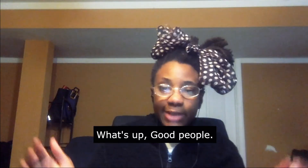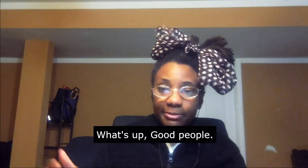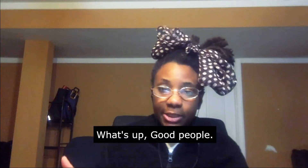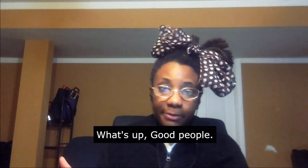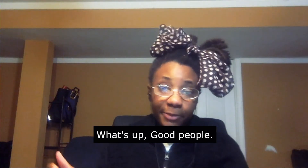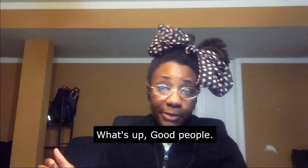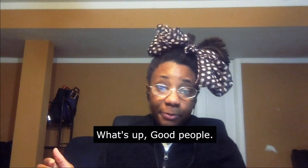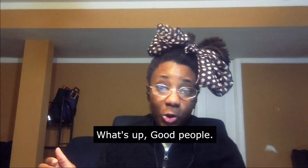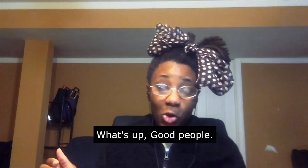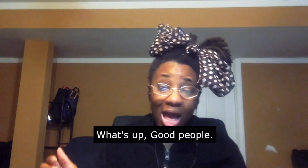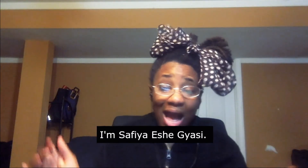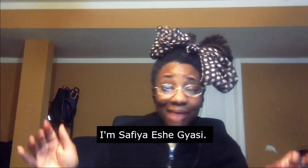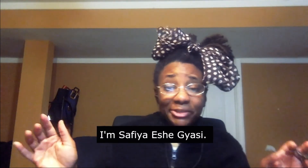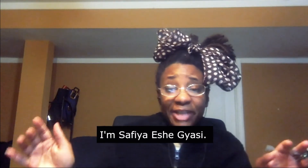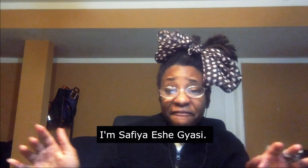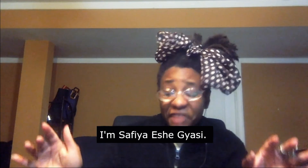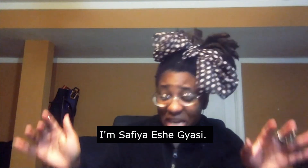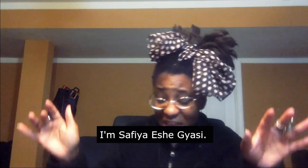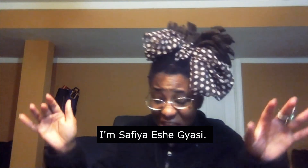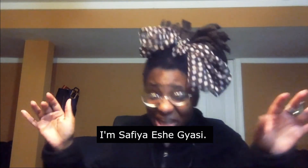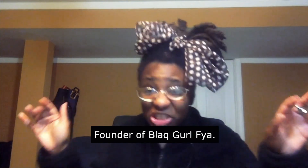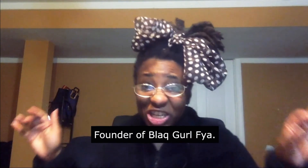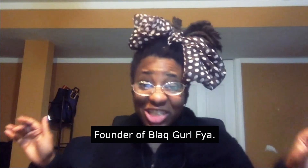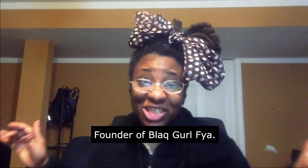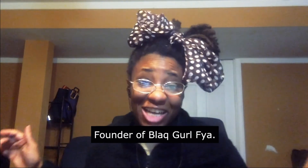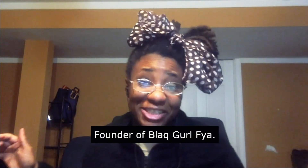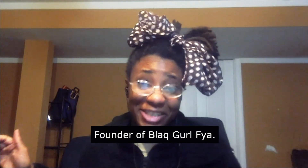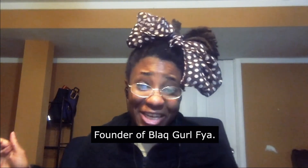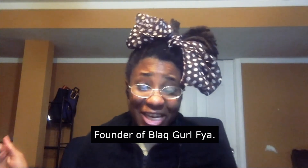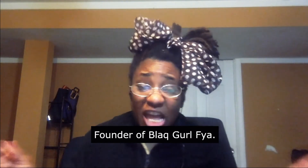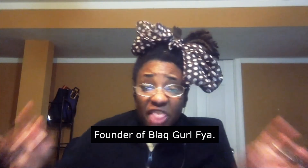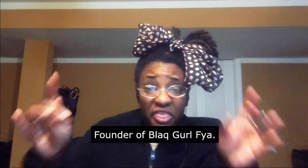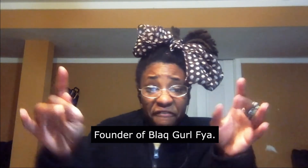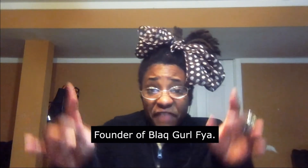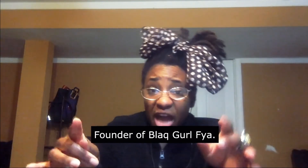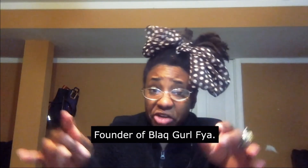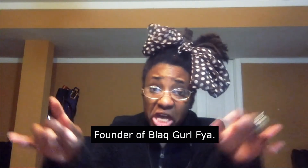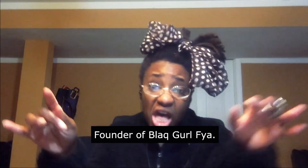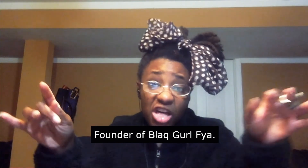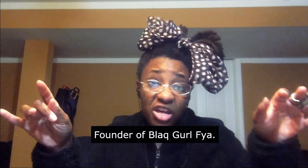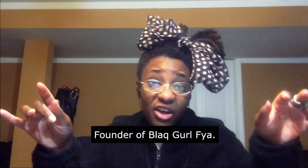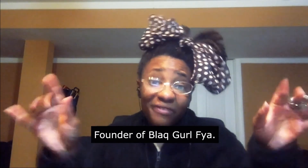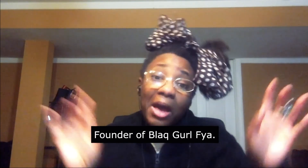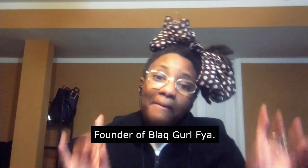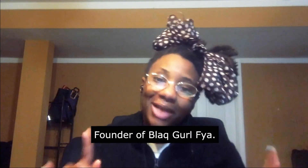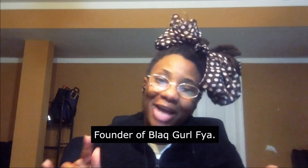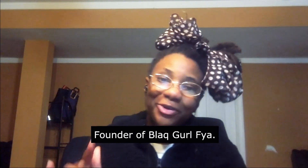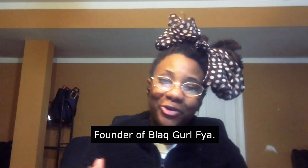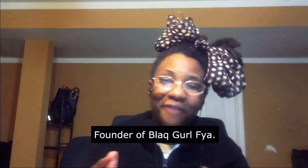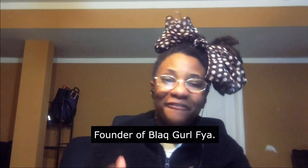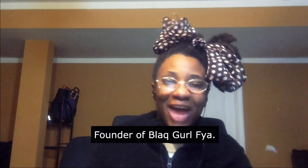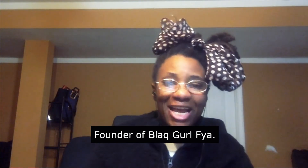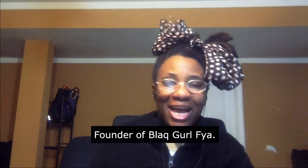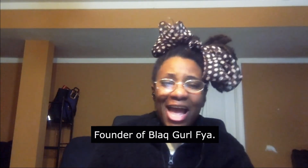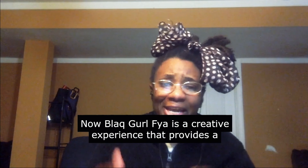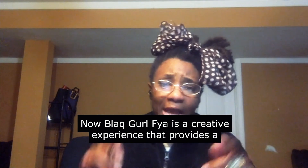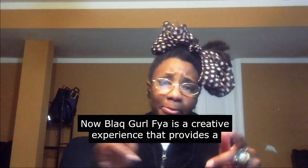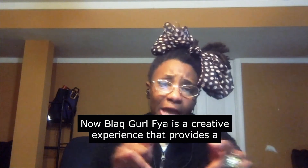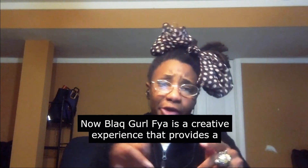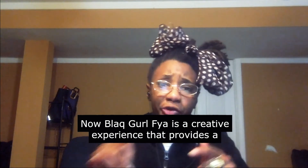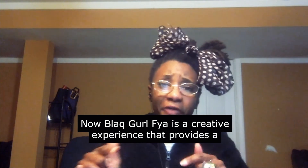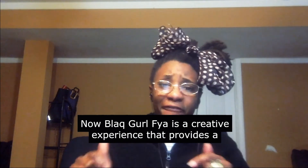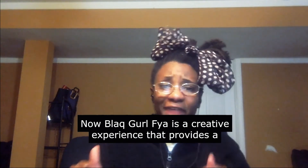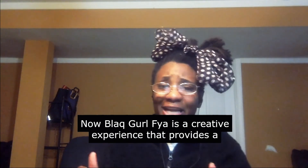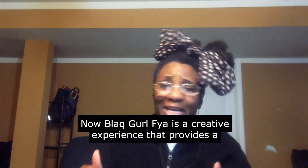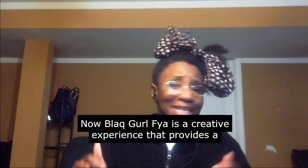What's up, good people? I'm Safiya Eshe Gyasi, the founder of Black Girl Fire. Now,